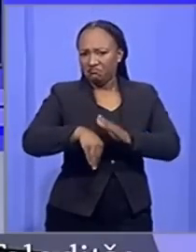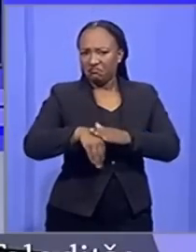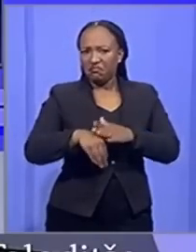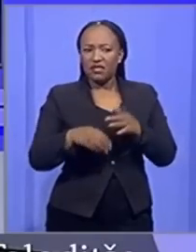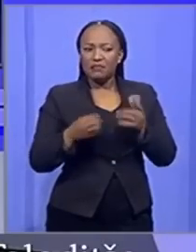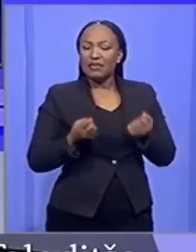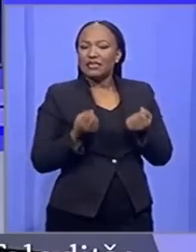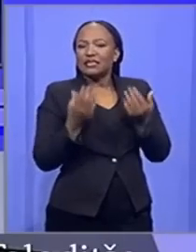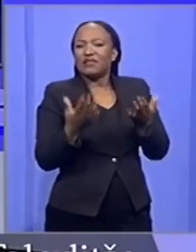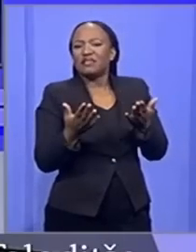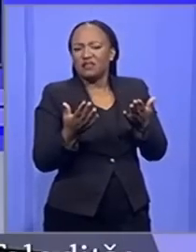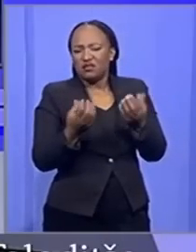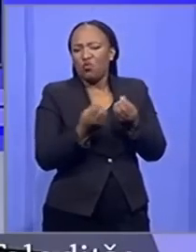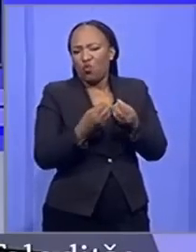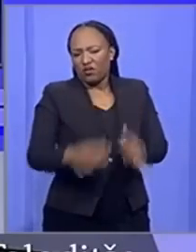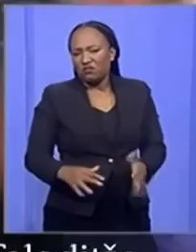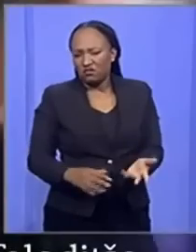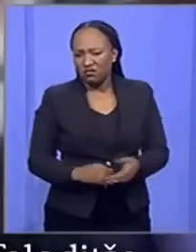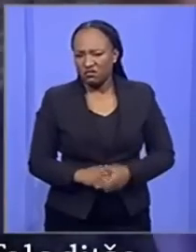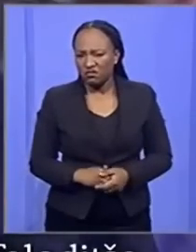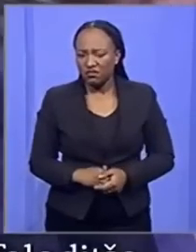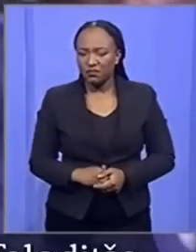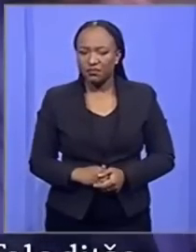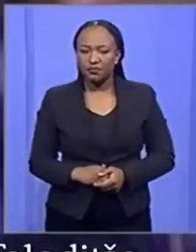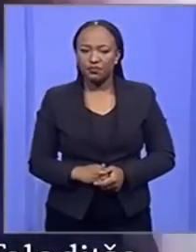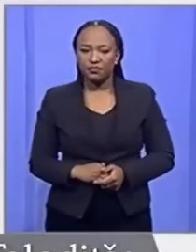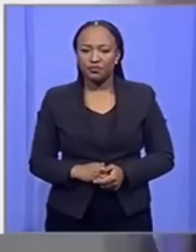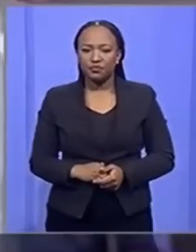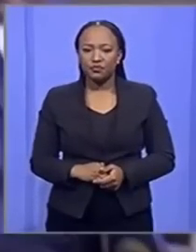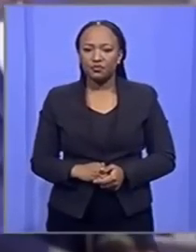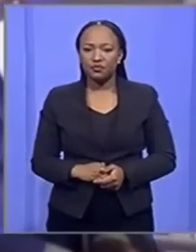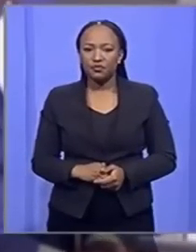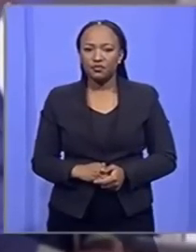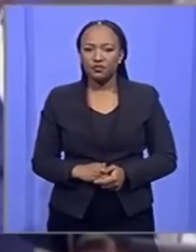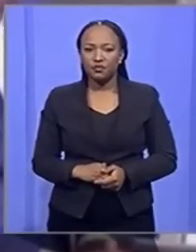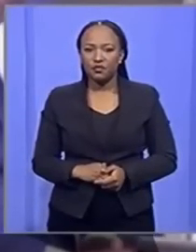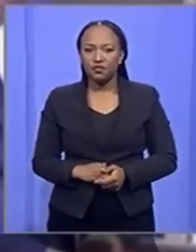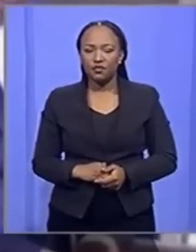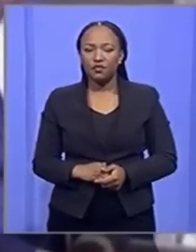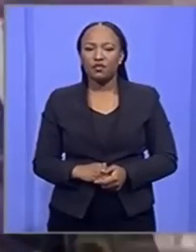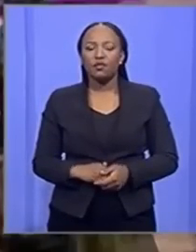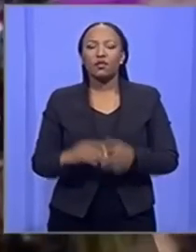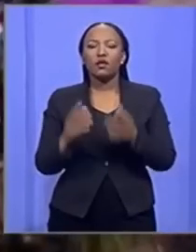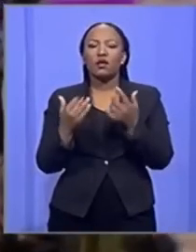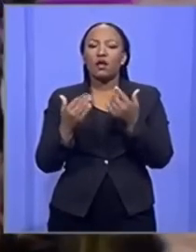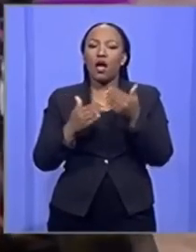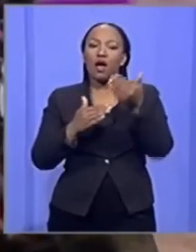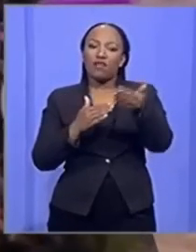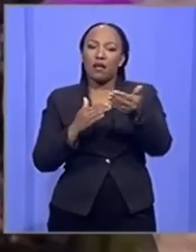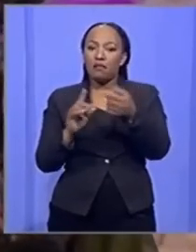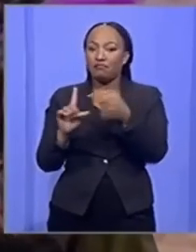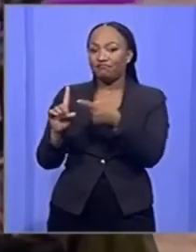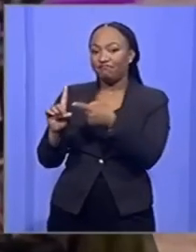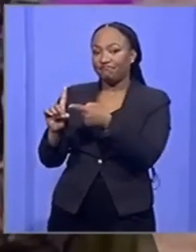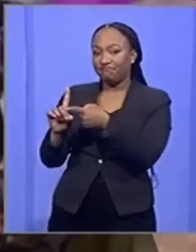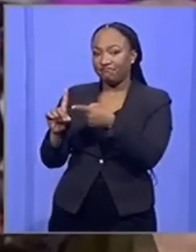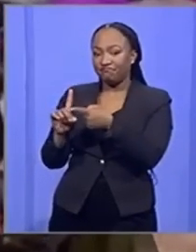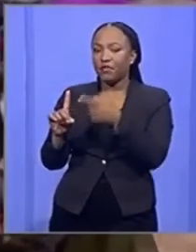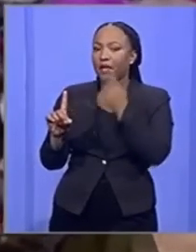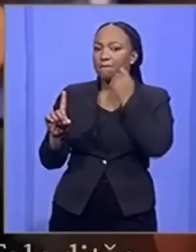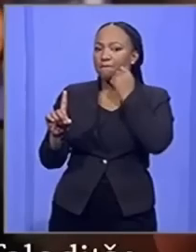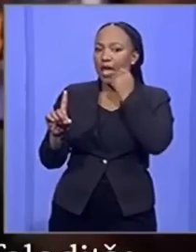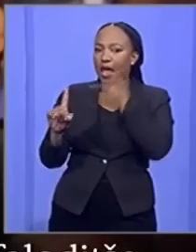basekišwa. se se latela morago ga gore Khumalo yo e le go monna